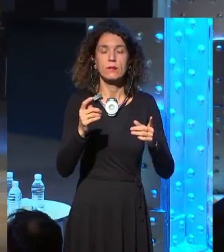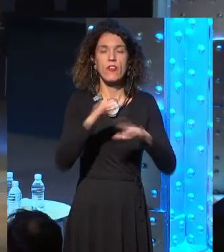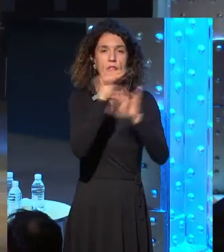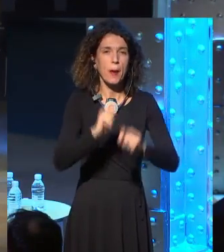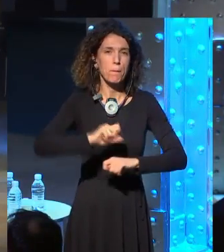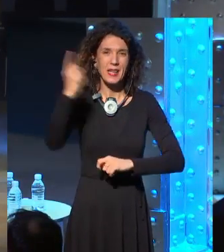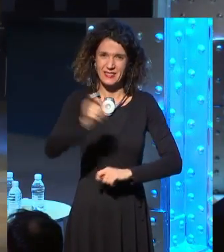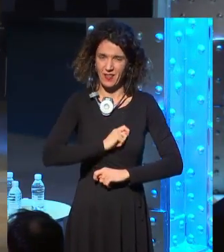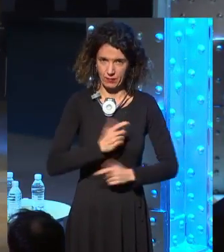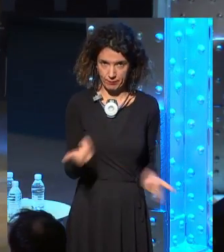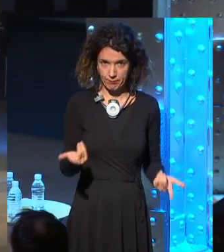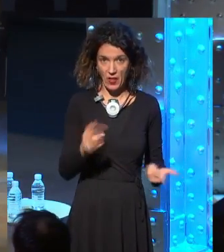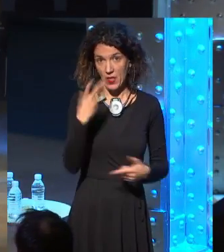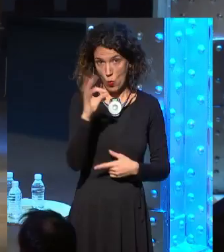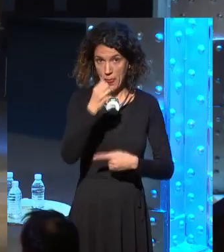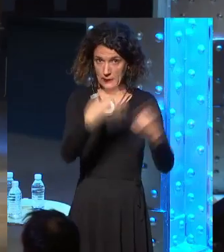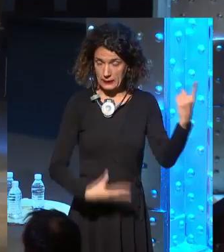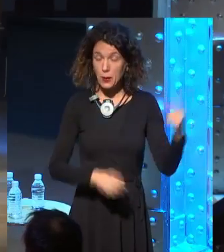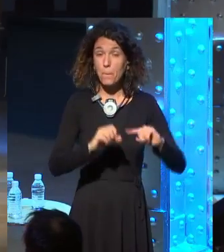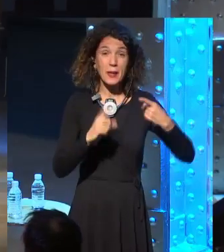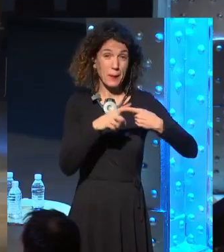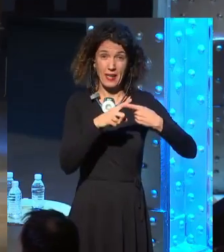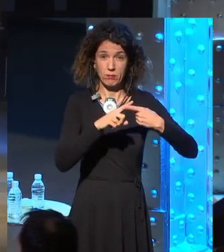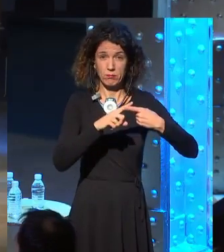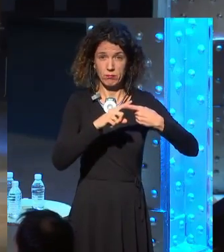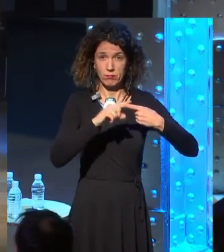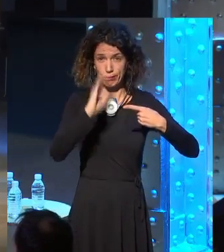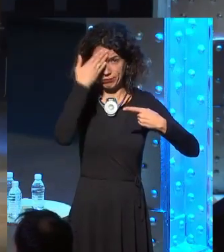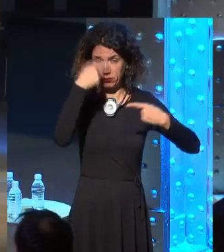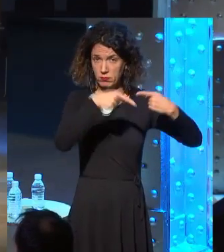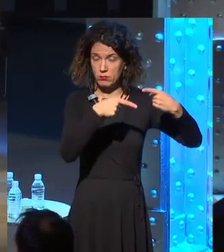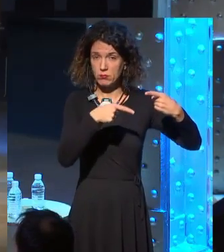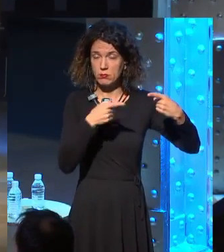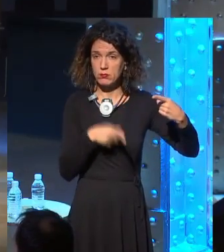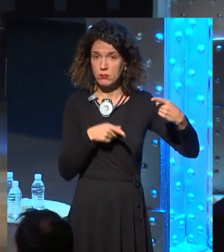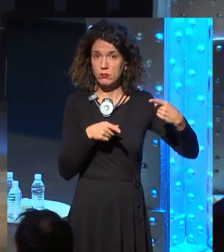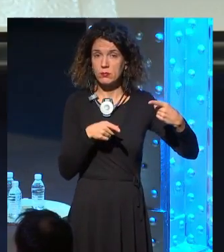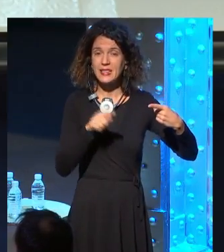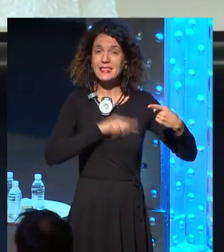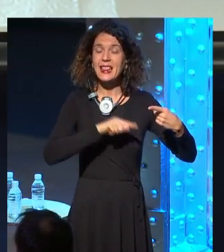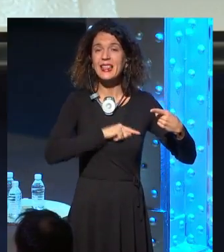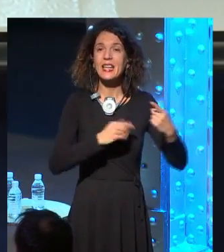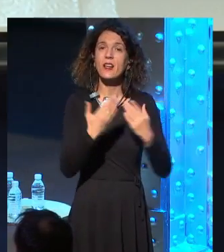And on top of that list was feeling the sun warm your face.